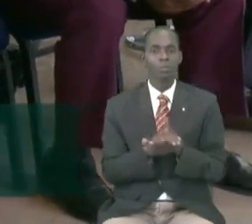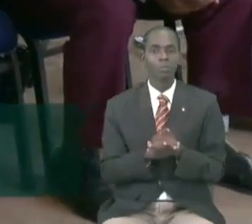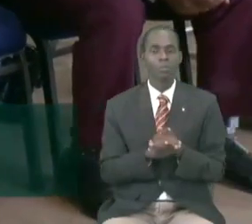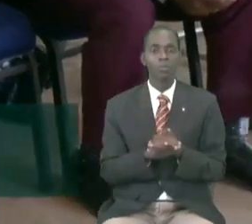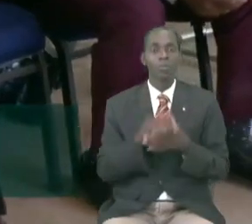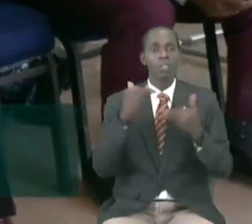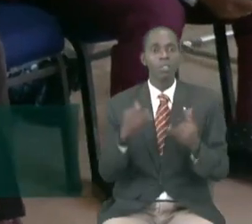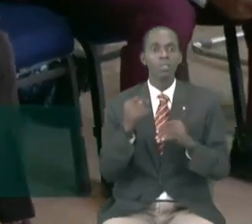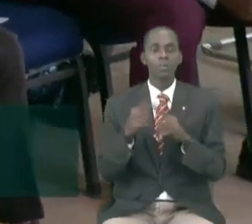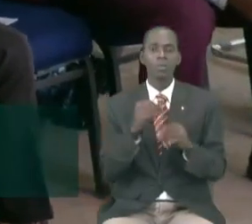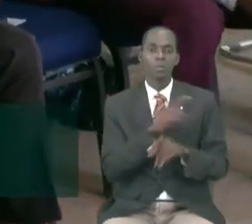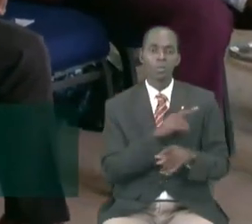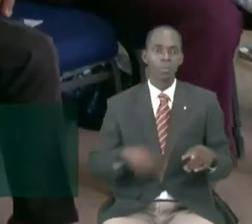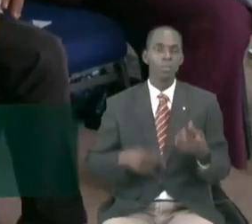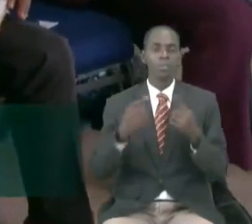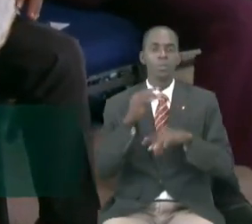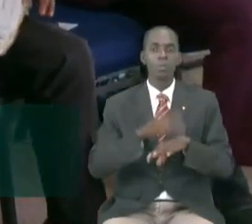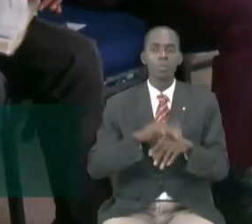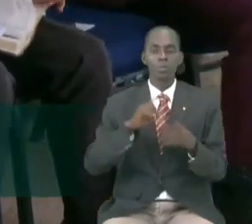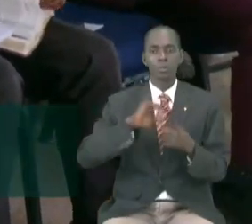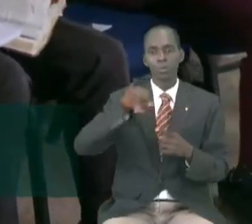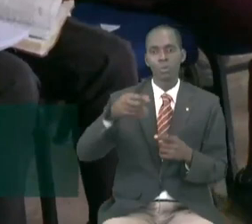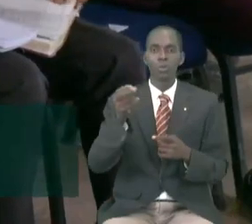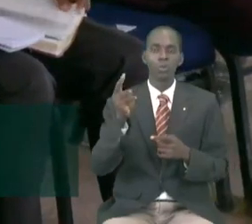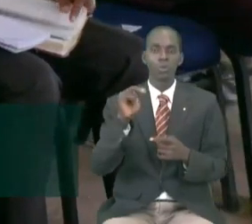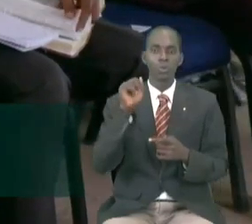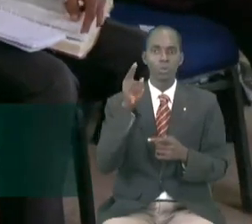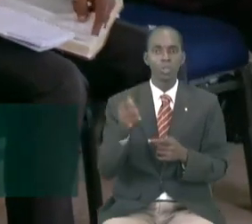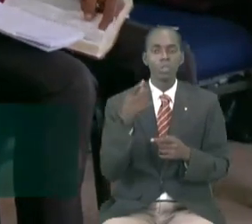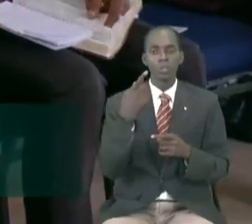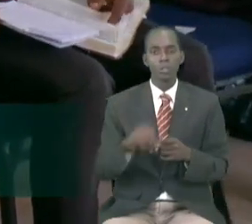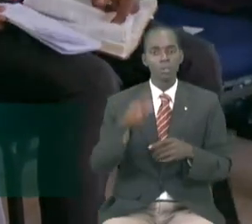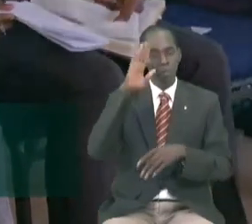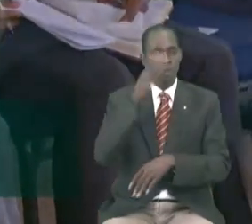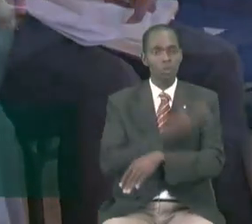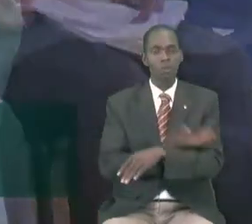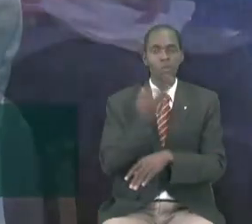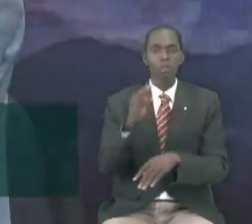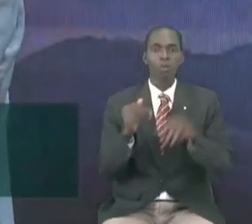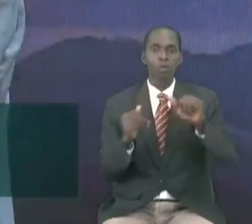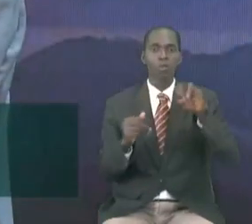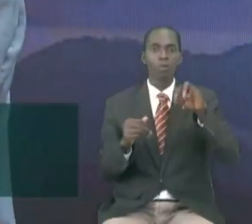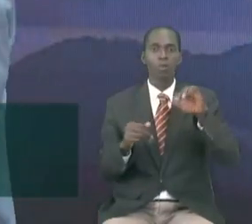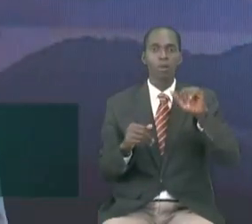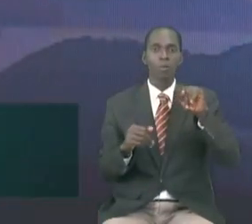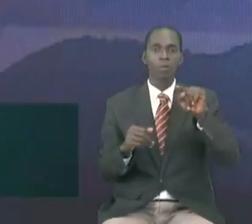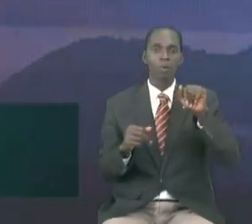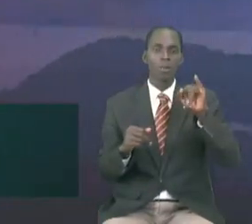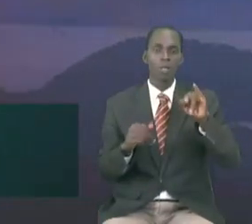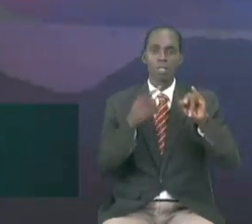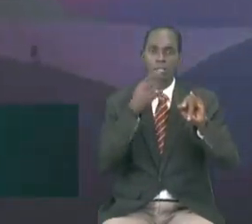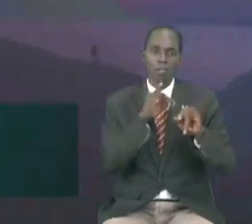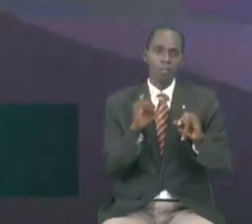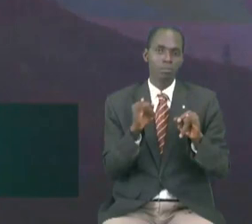saying, now, verse 2, saying, arise, go to Nineveh,